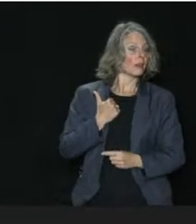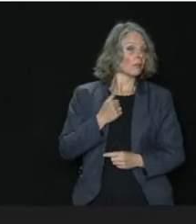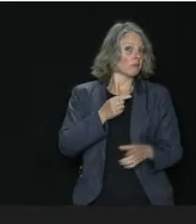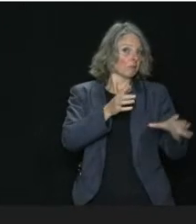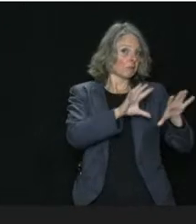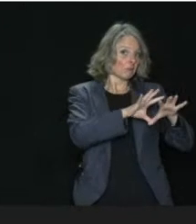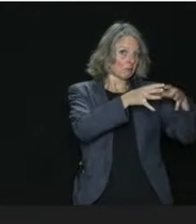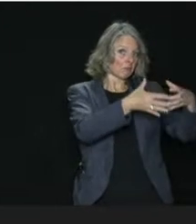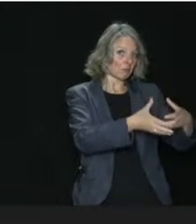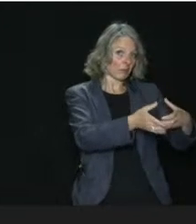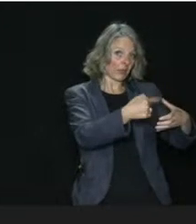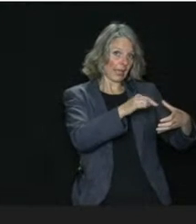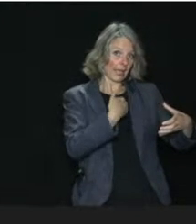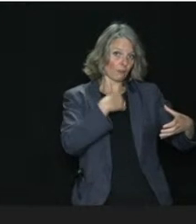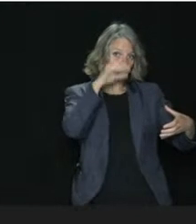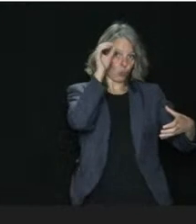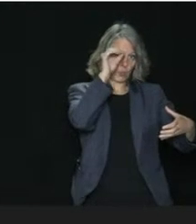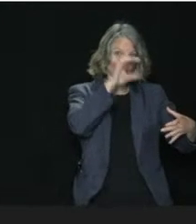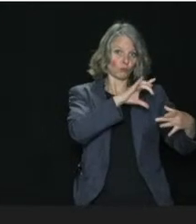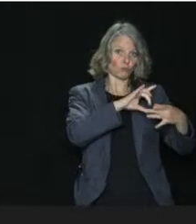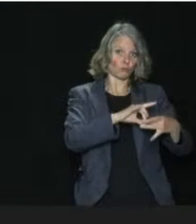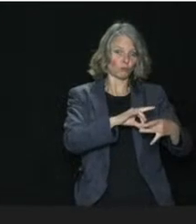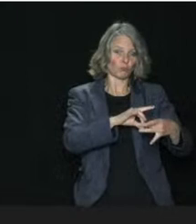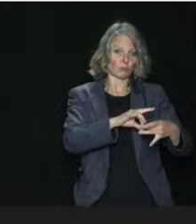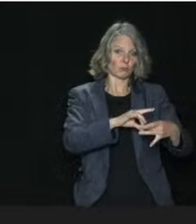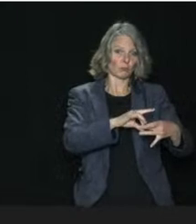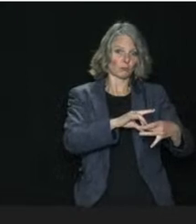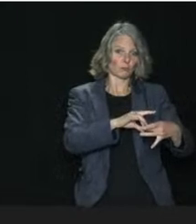on the whole issue of the